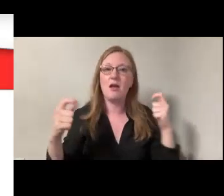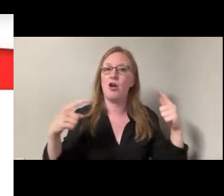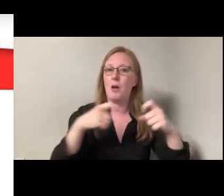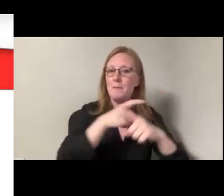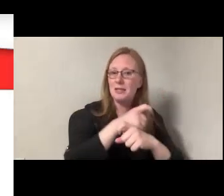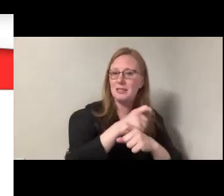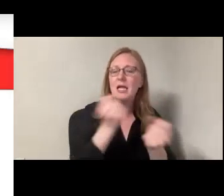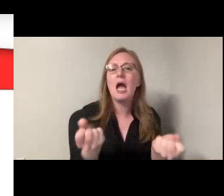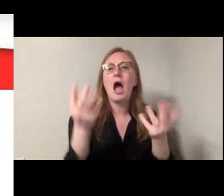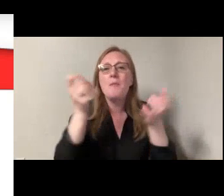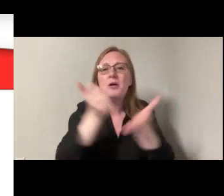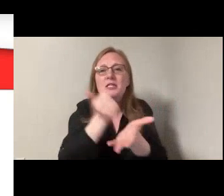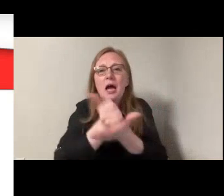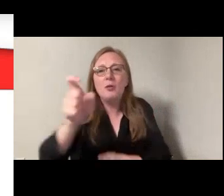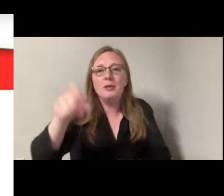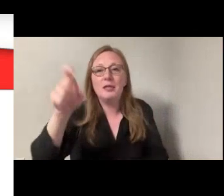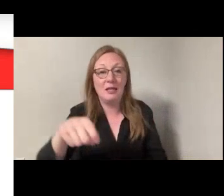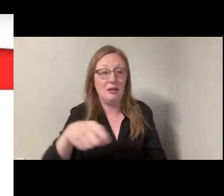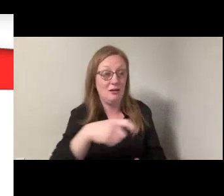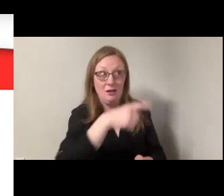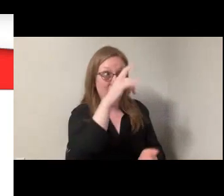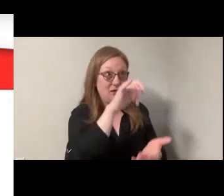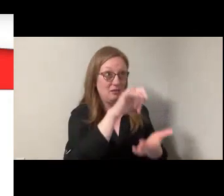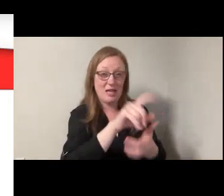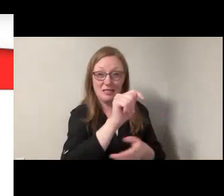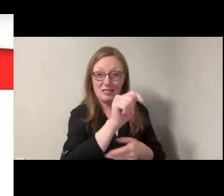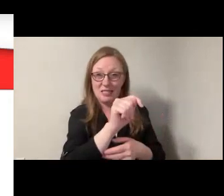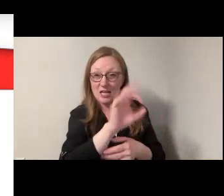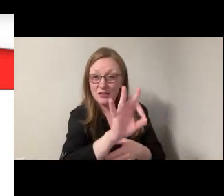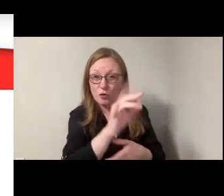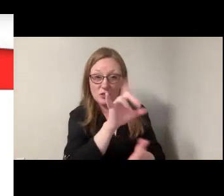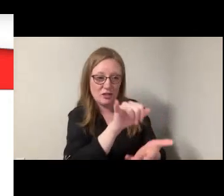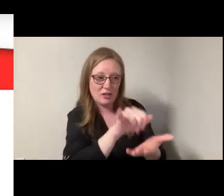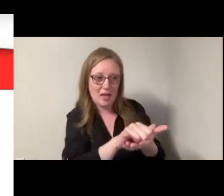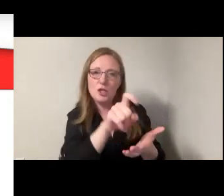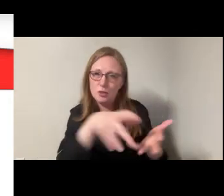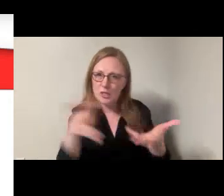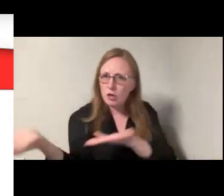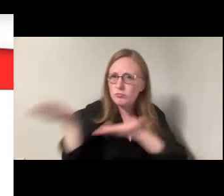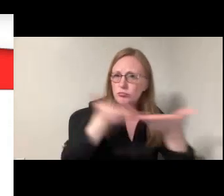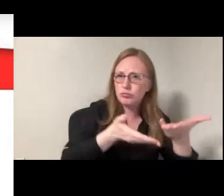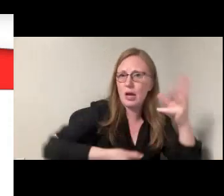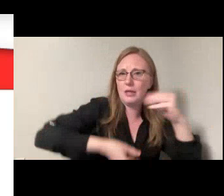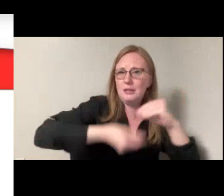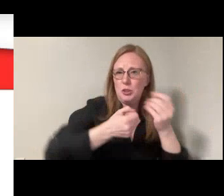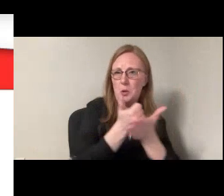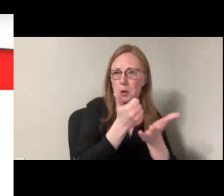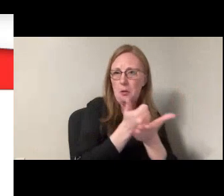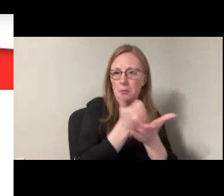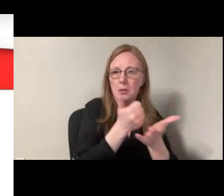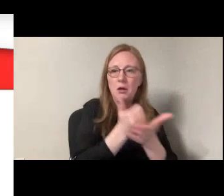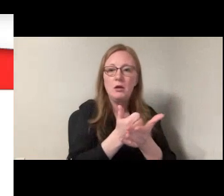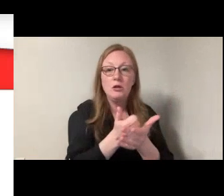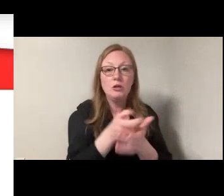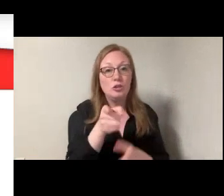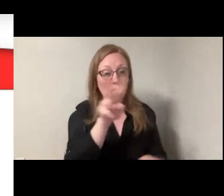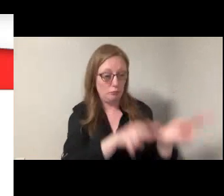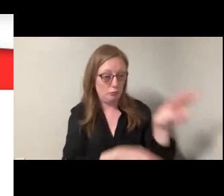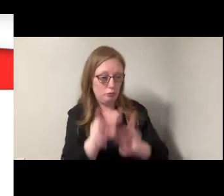Because this talk about forming mass care task forces is bringing in additional help. So you're looking like how